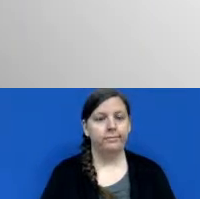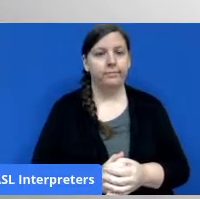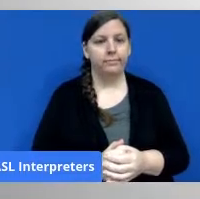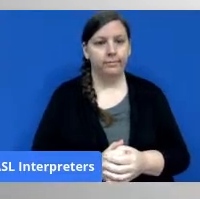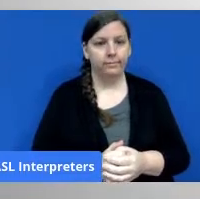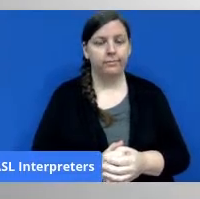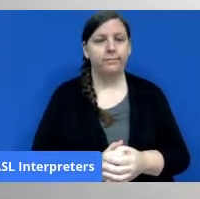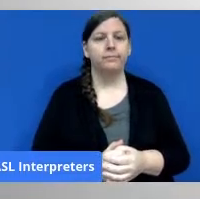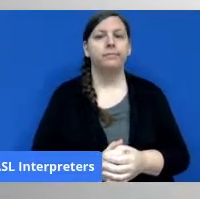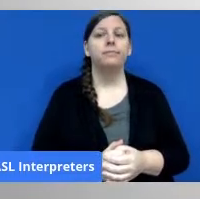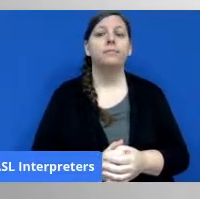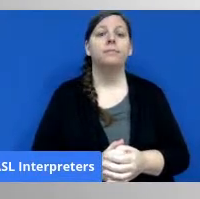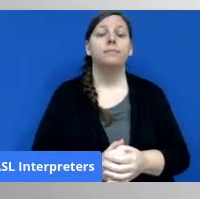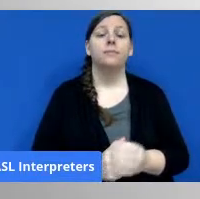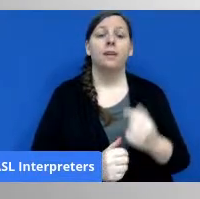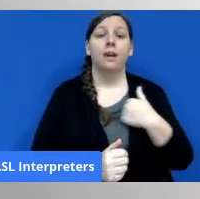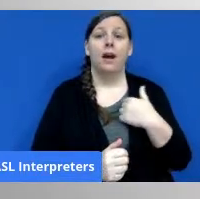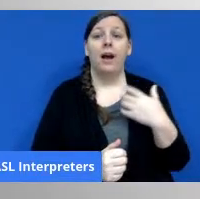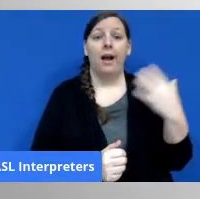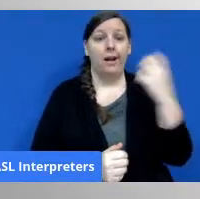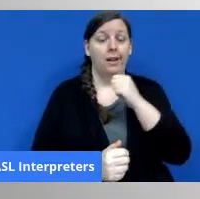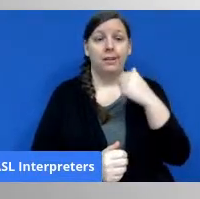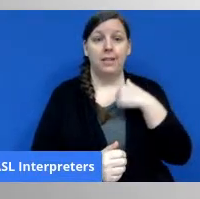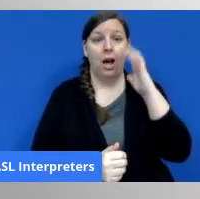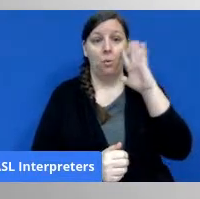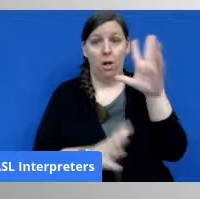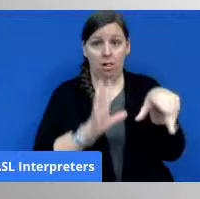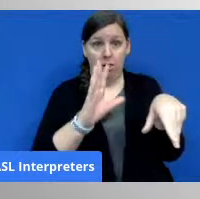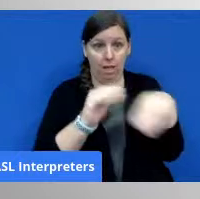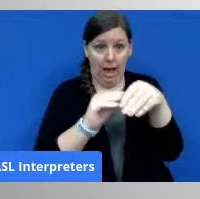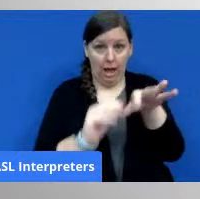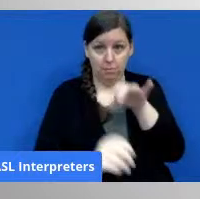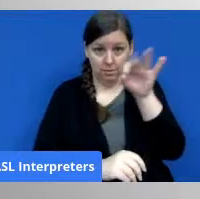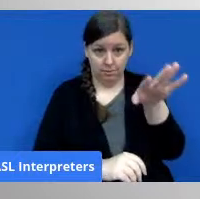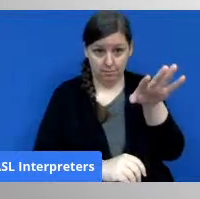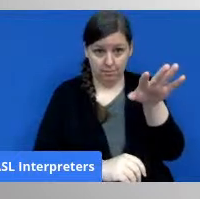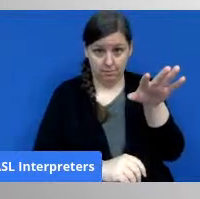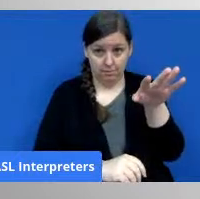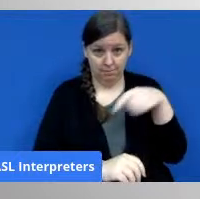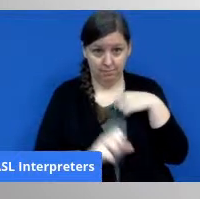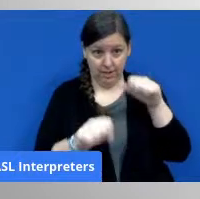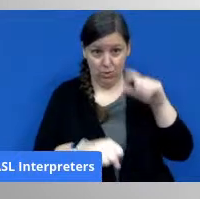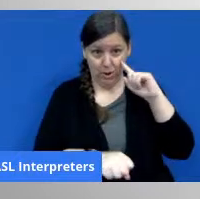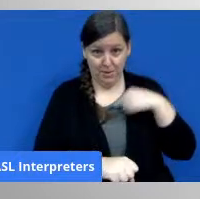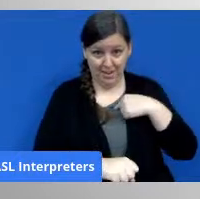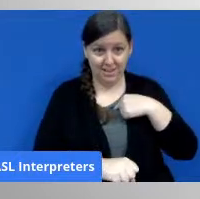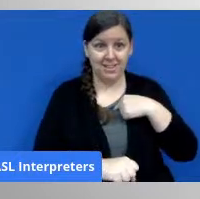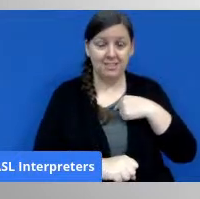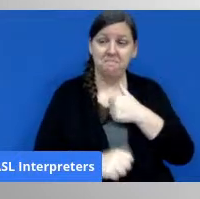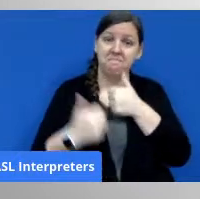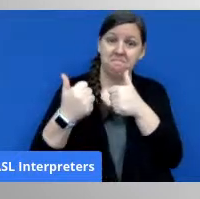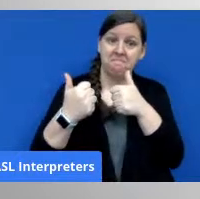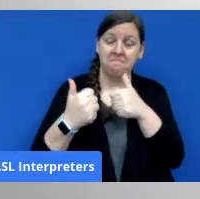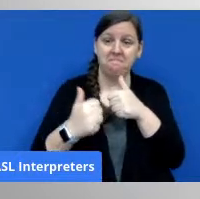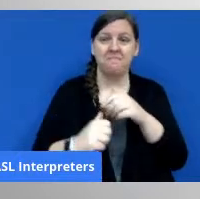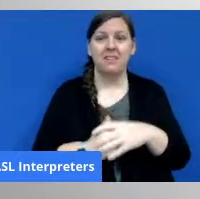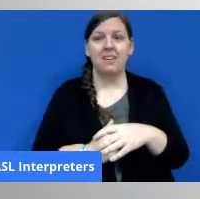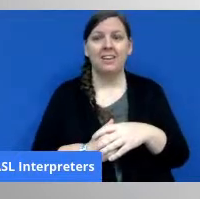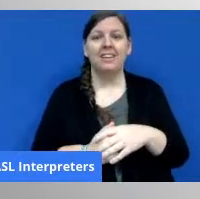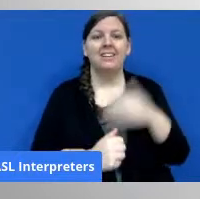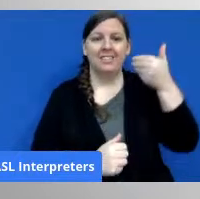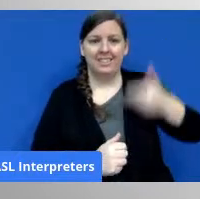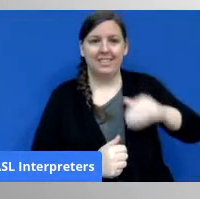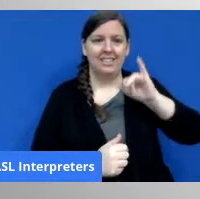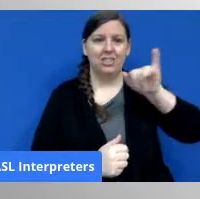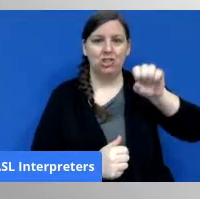I guess I'll jump in. Am I working here? Yeah. Yes, you're good. Yeah, this is Jesse